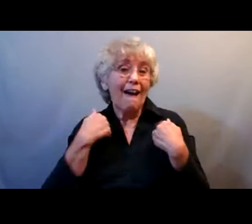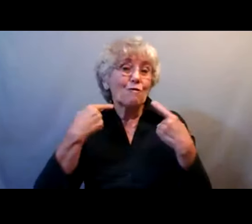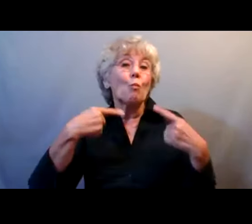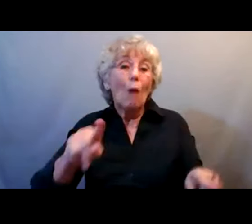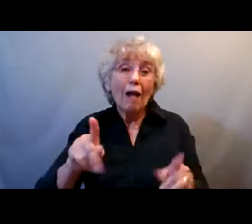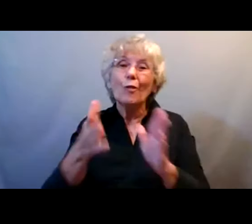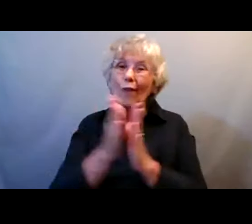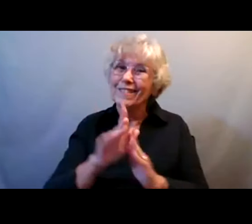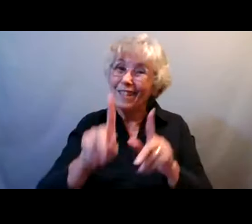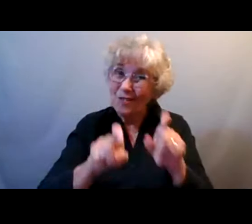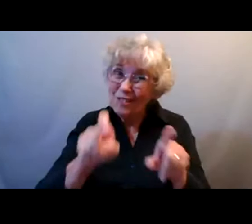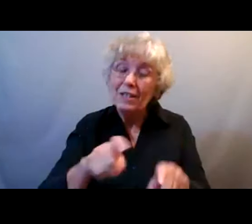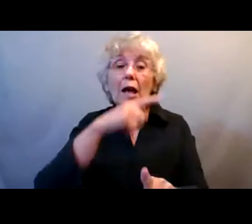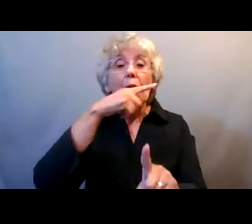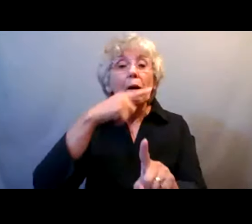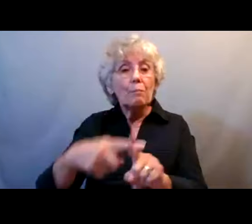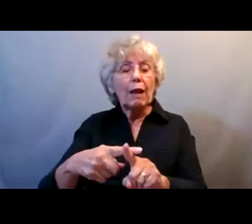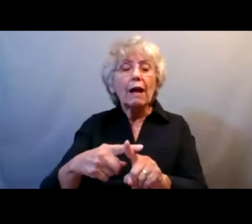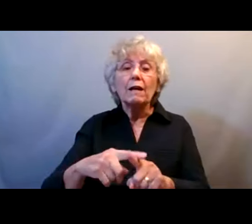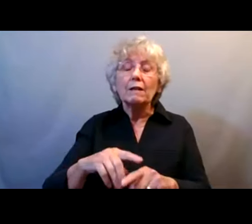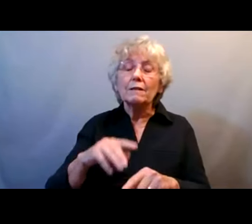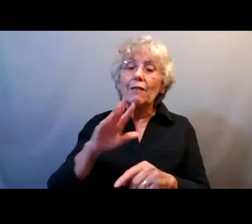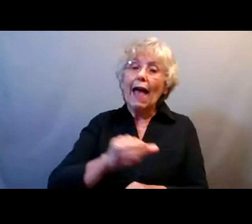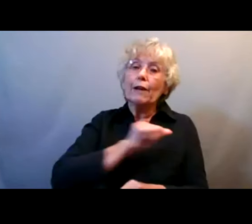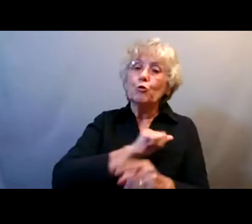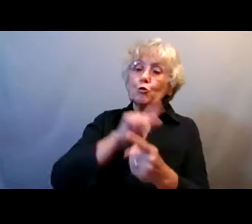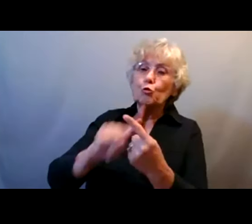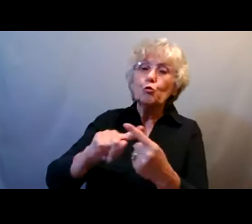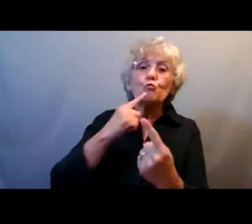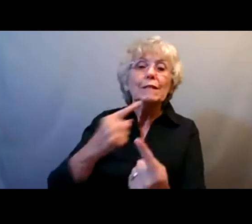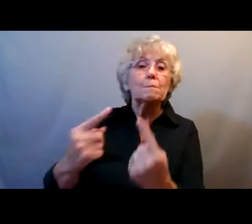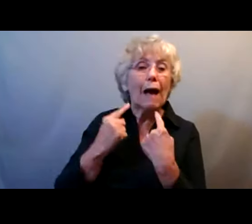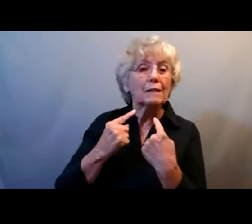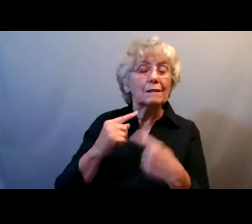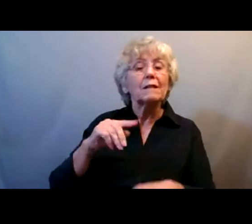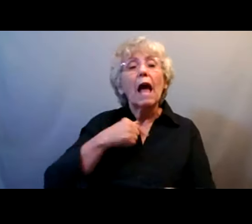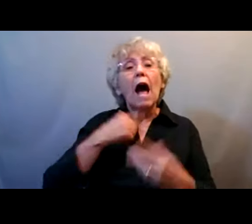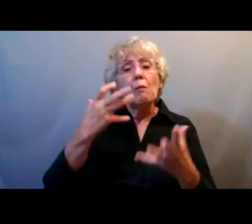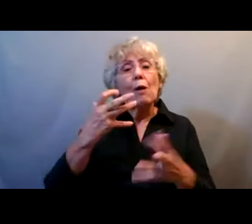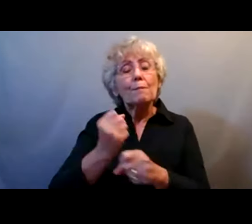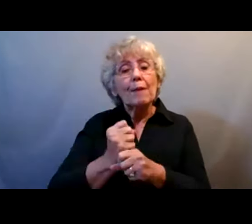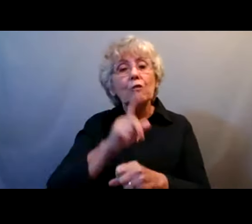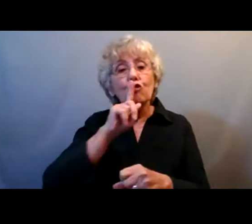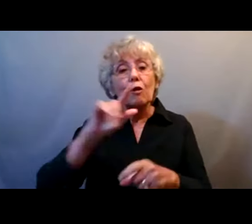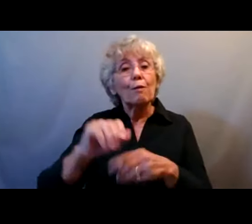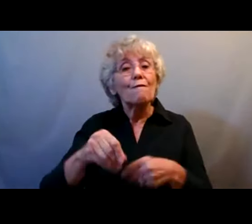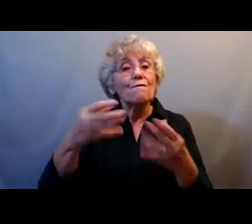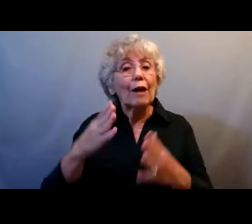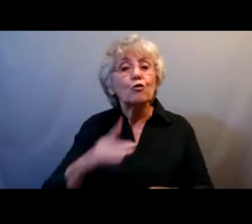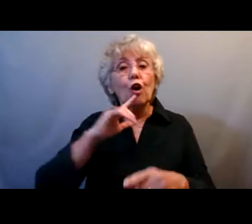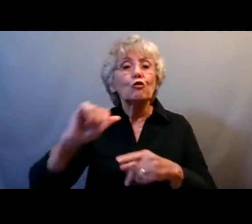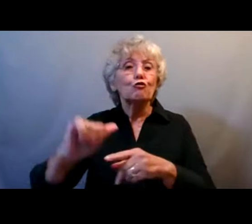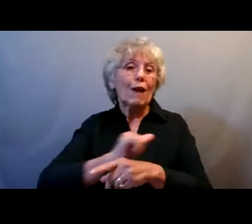questions, as well as towards the responses they get. You know, we just want to make sure that providers are trained in the best possible way,